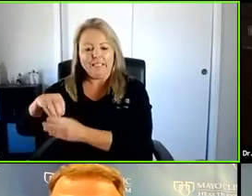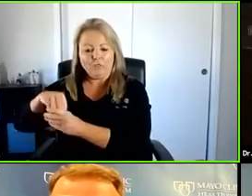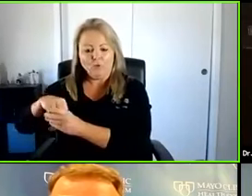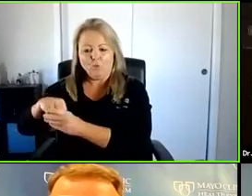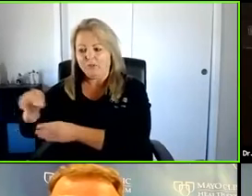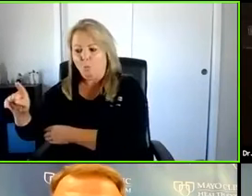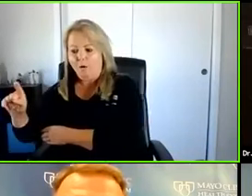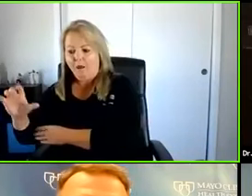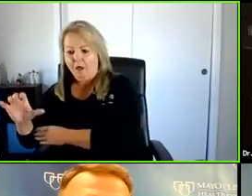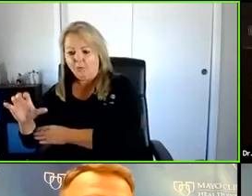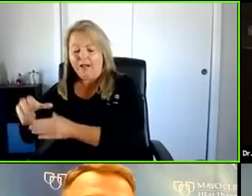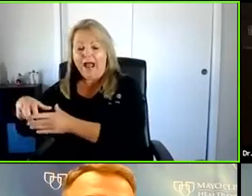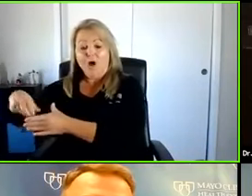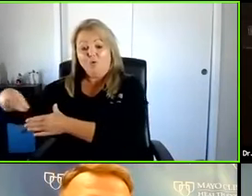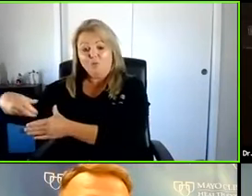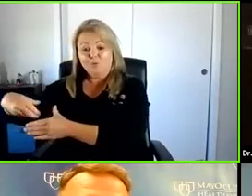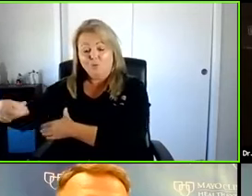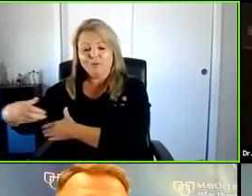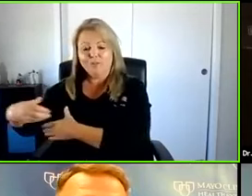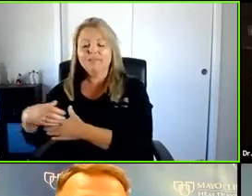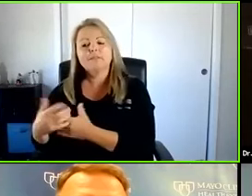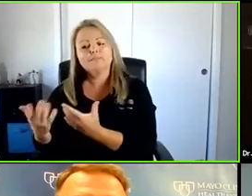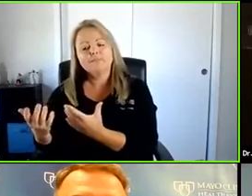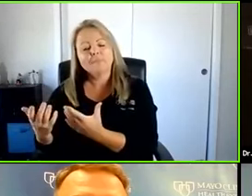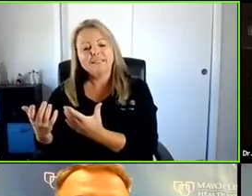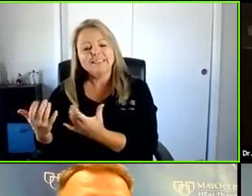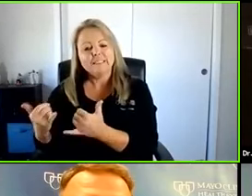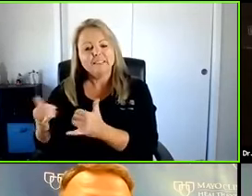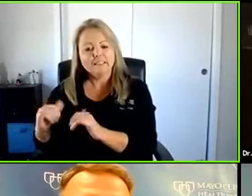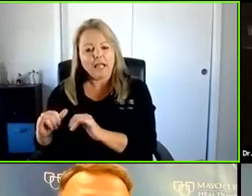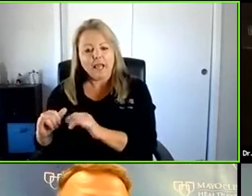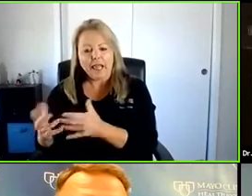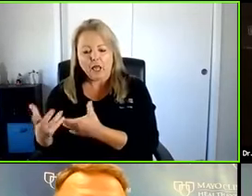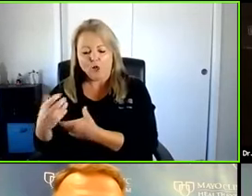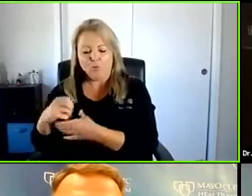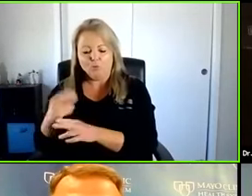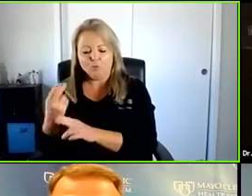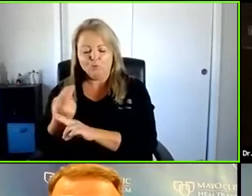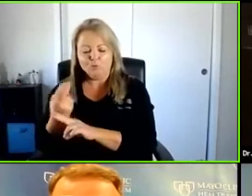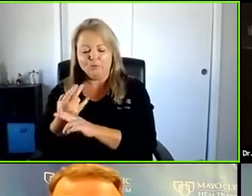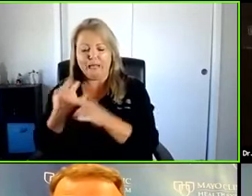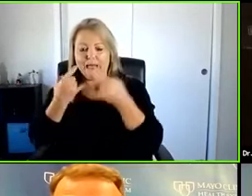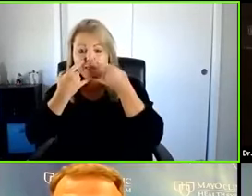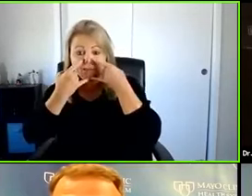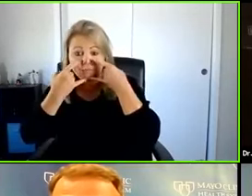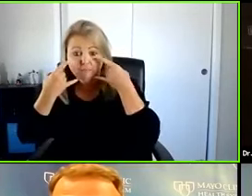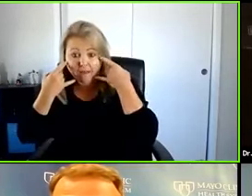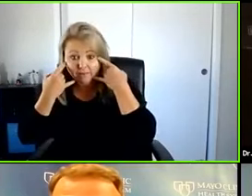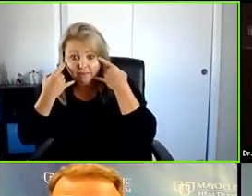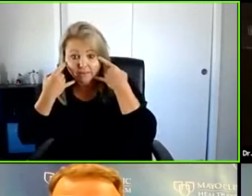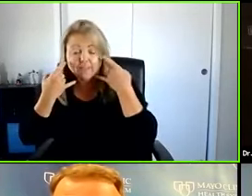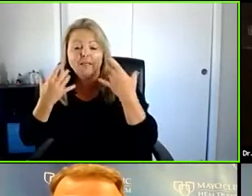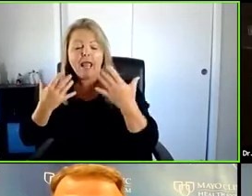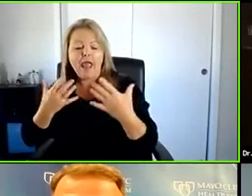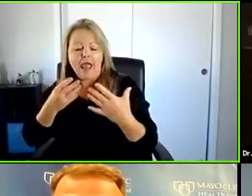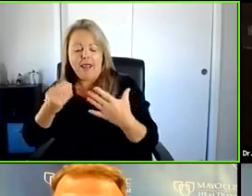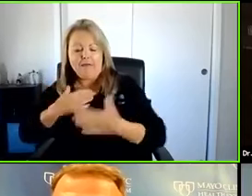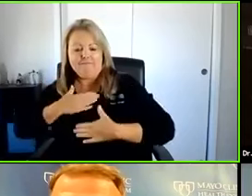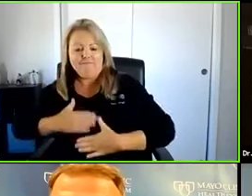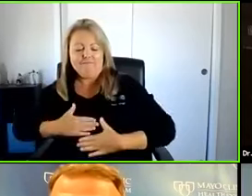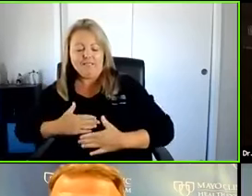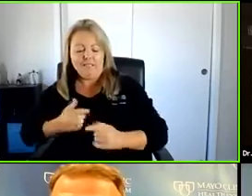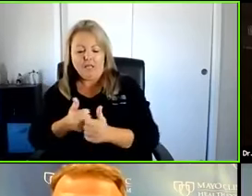100 outdoors. This still includes using the masking and physical distancing in those settings. And